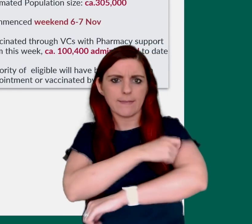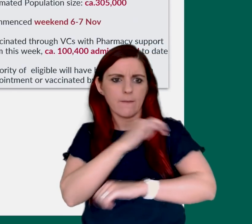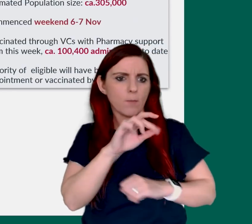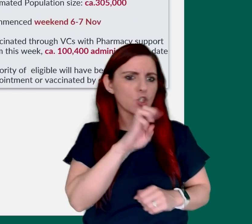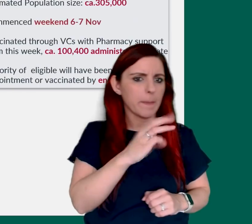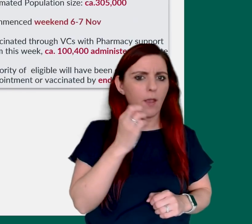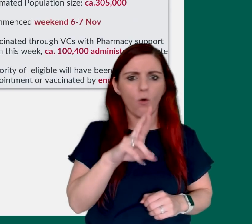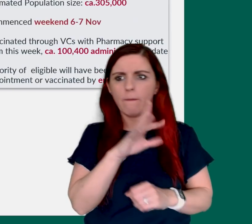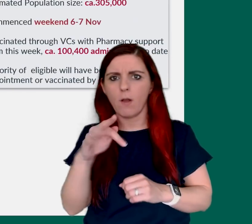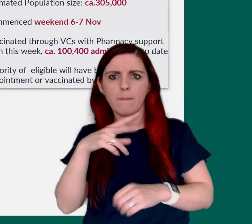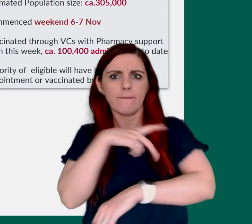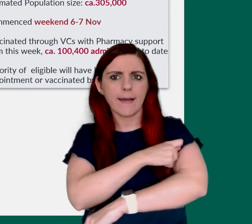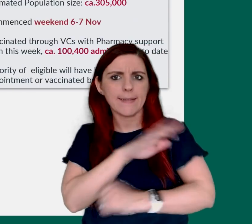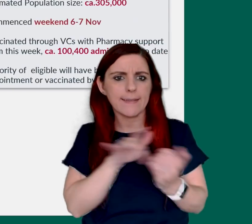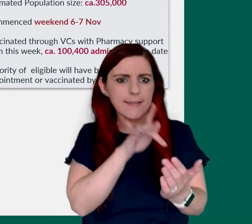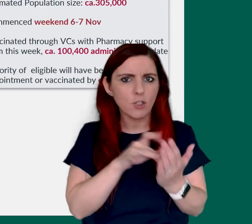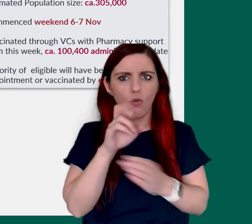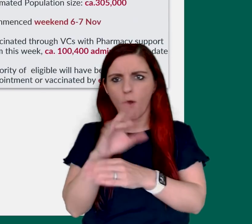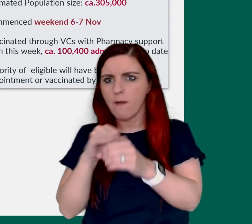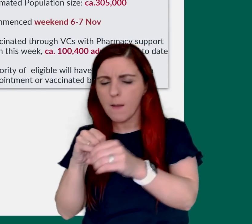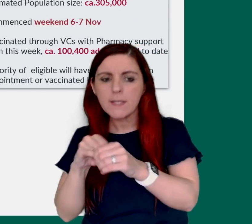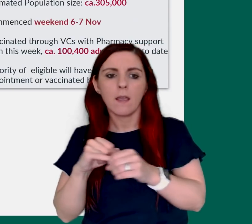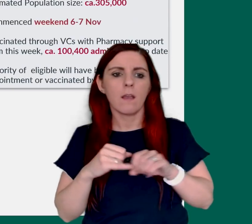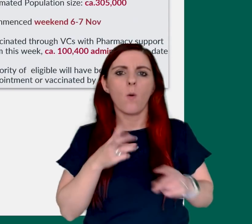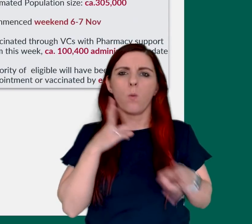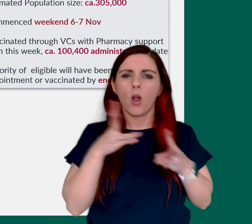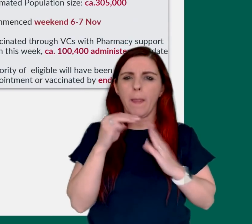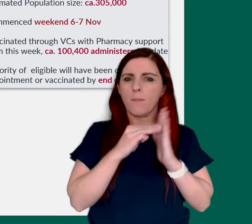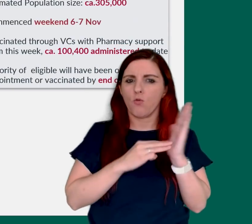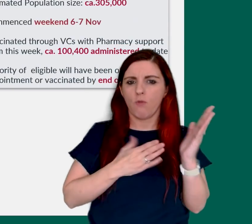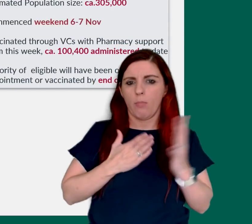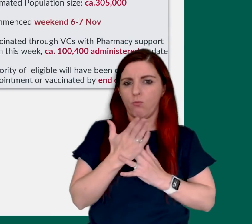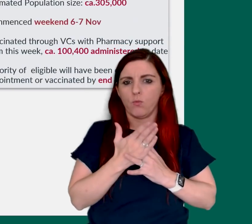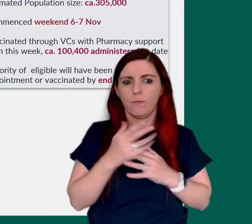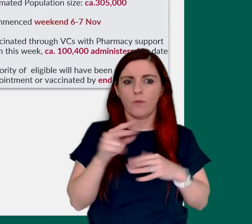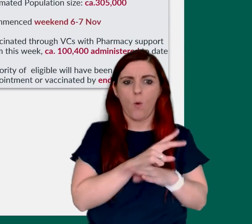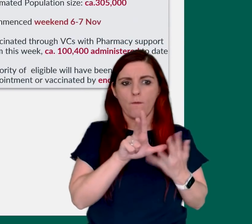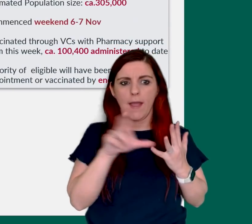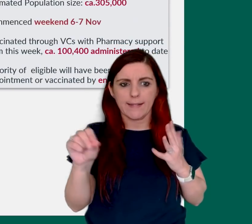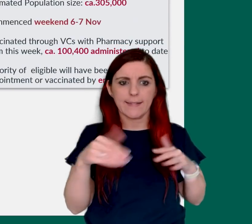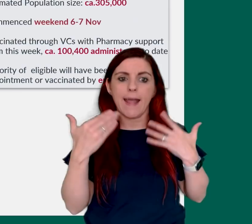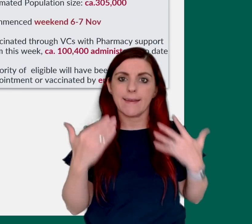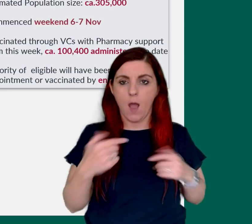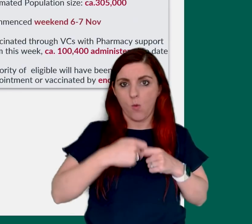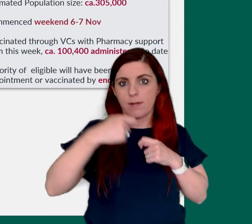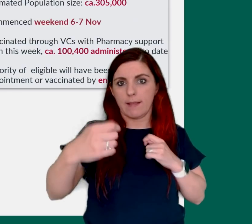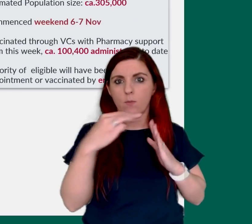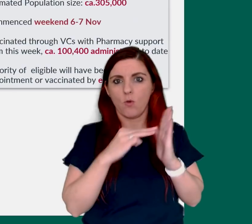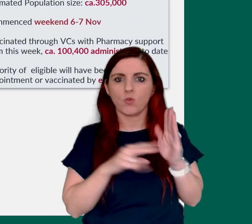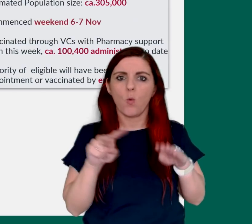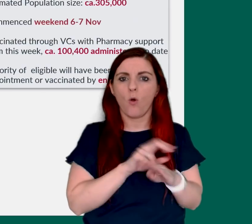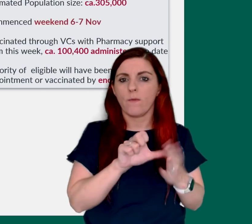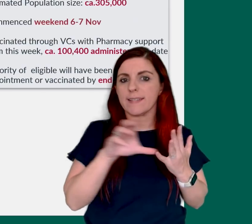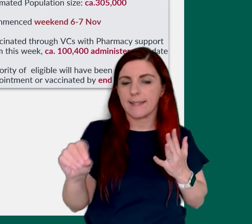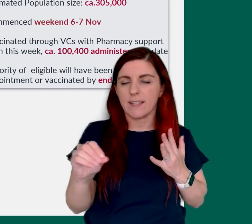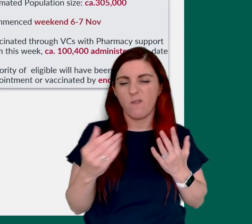or from a vaccination centre or from a pharmacy. We've been working that programme through for the over 80s, and we're now extending that down to the over 60s in line